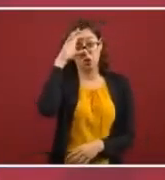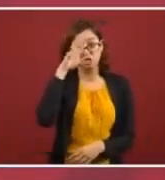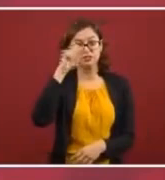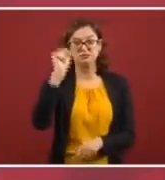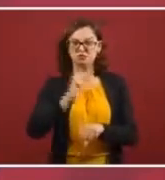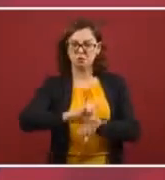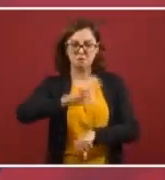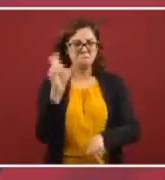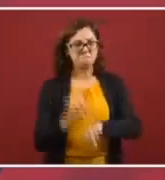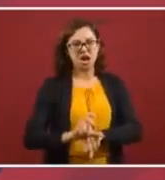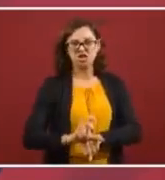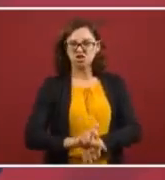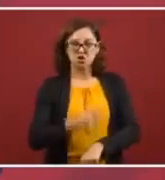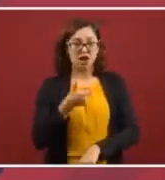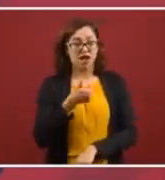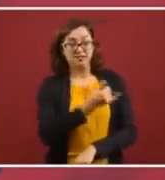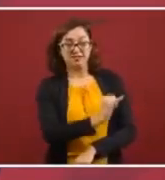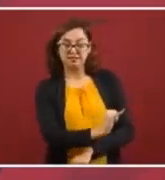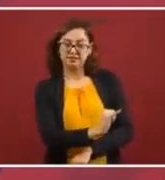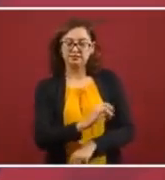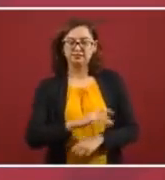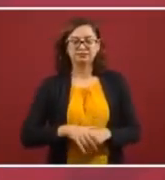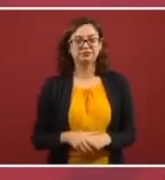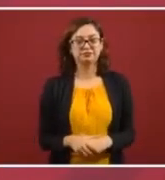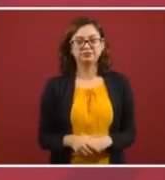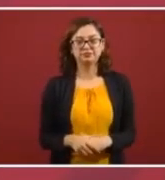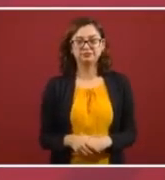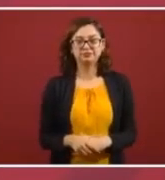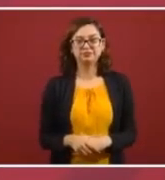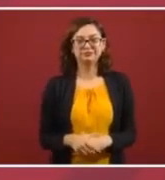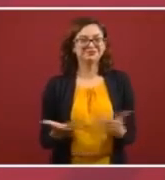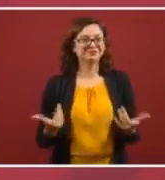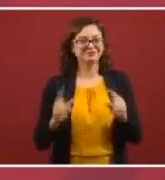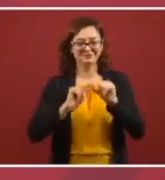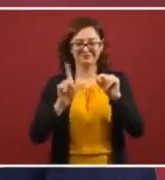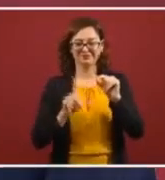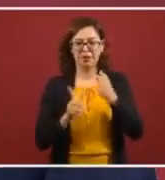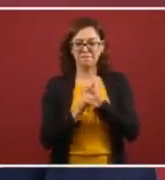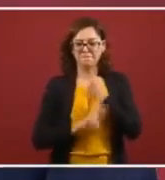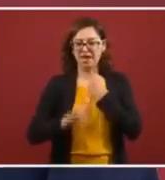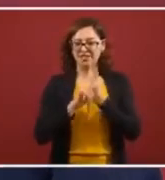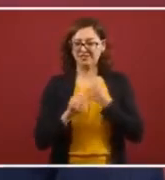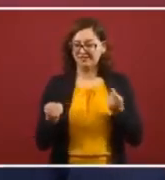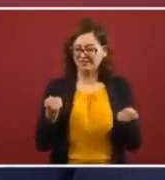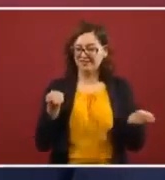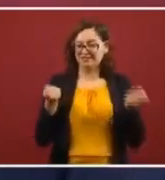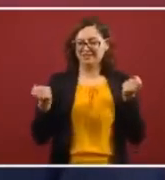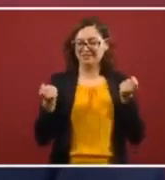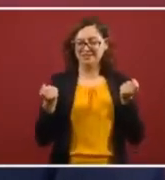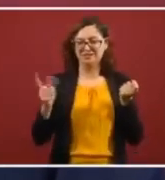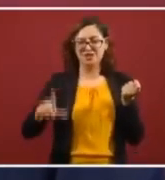like a machismo, like they governed the country.